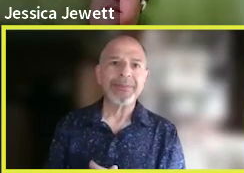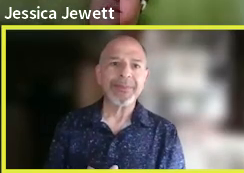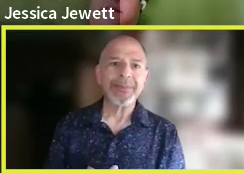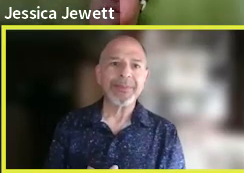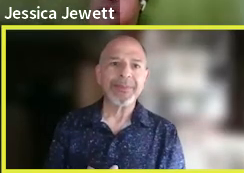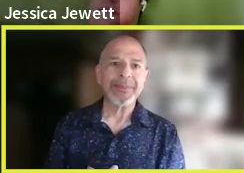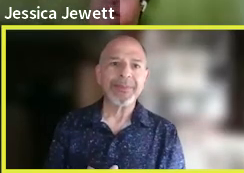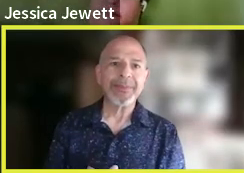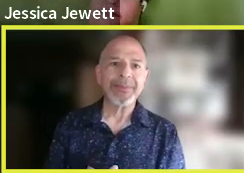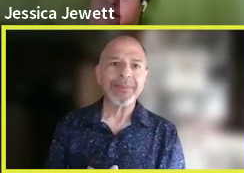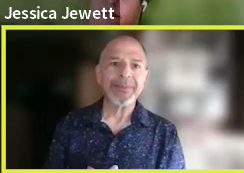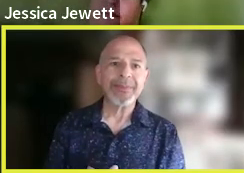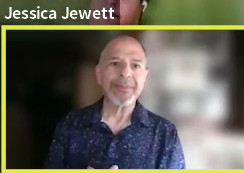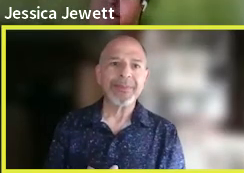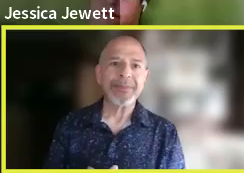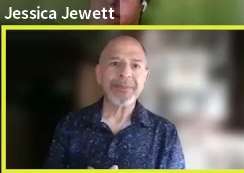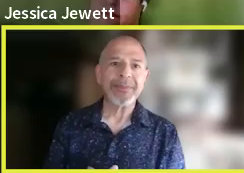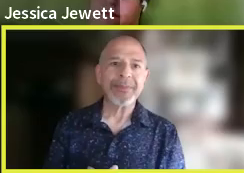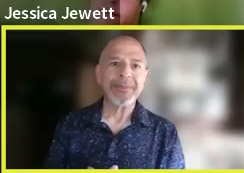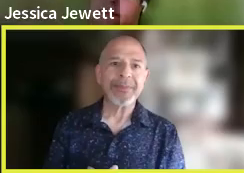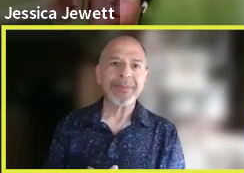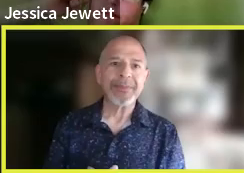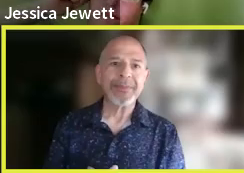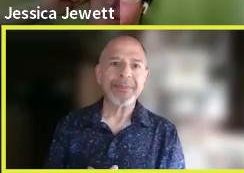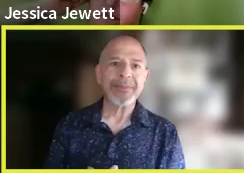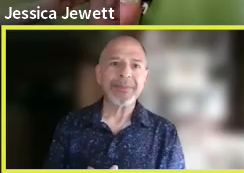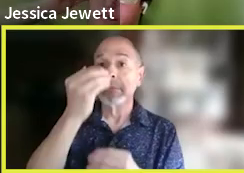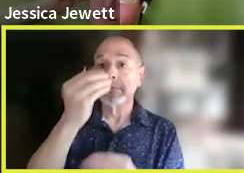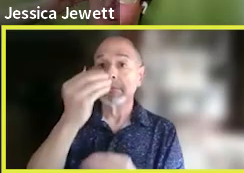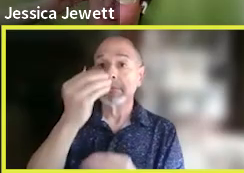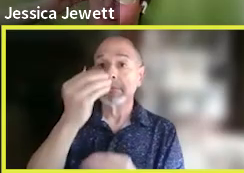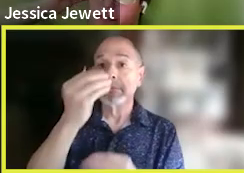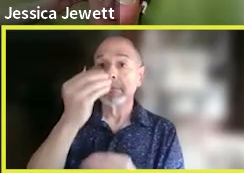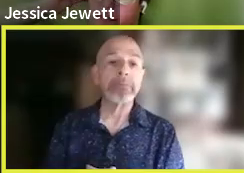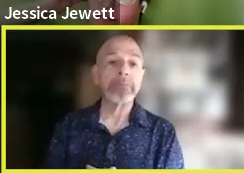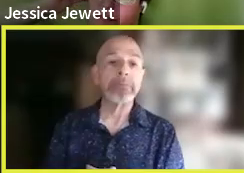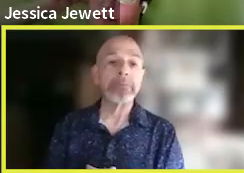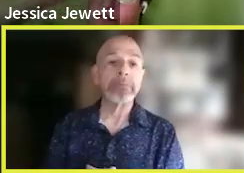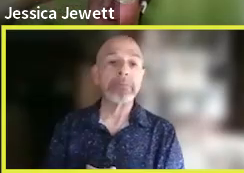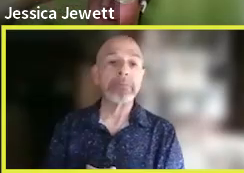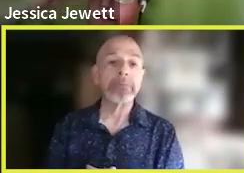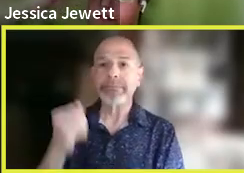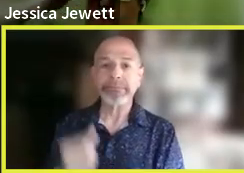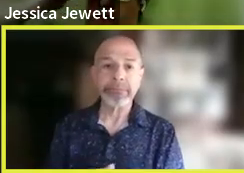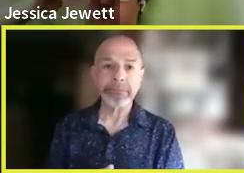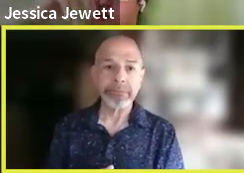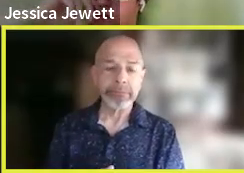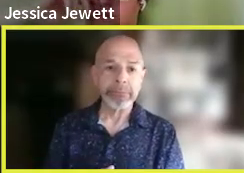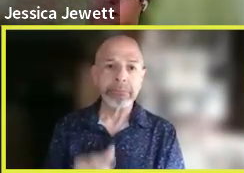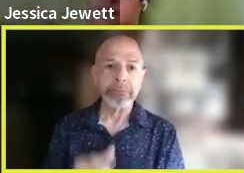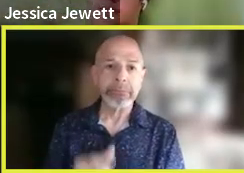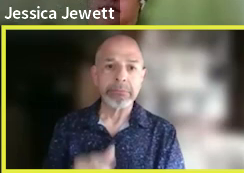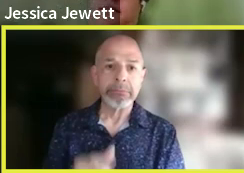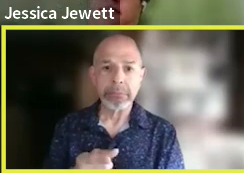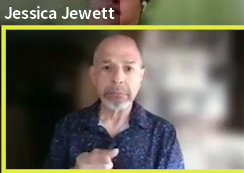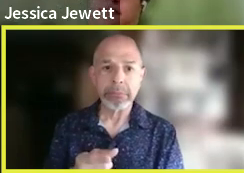I do want to say one last thing that also I didn't mention in the beginning, but just, I know there's always a lot of